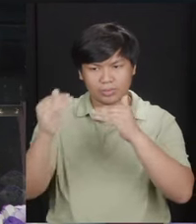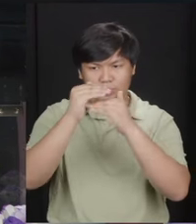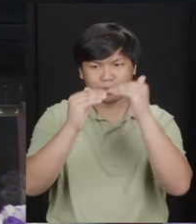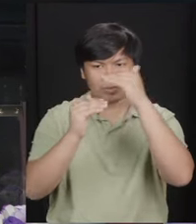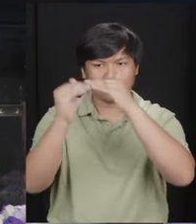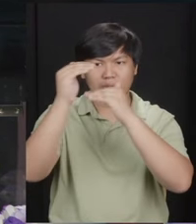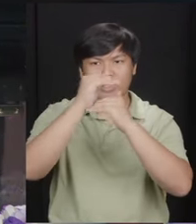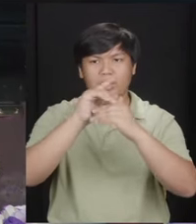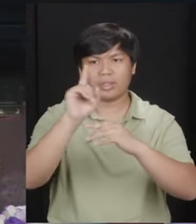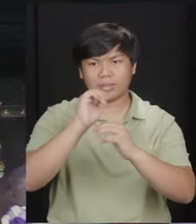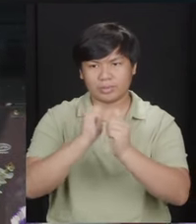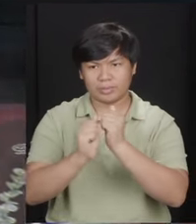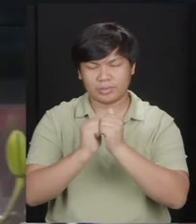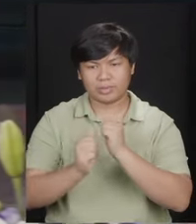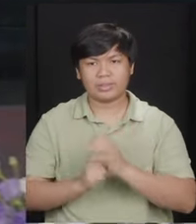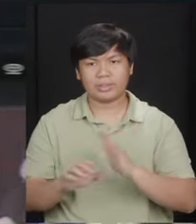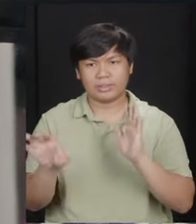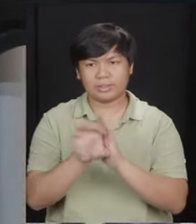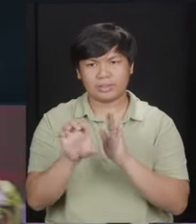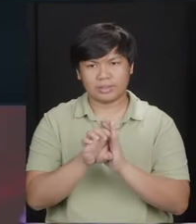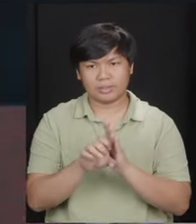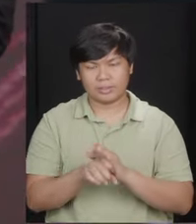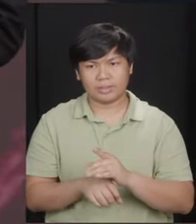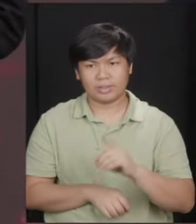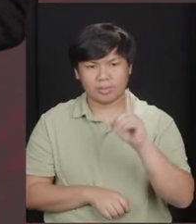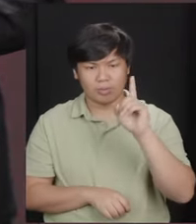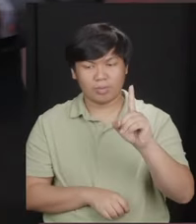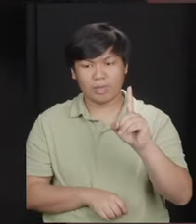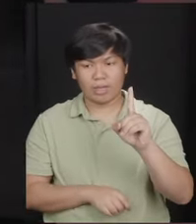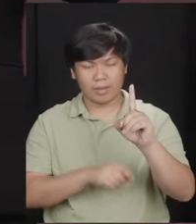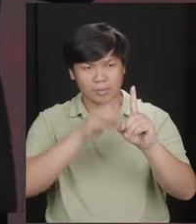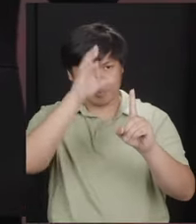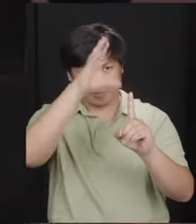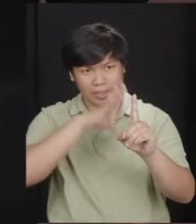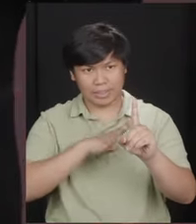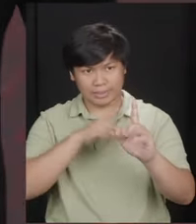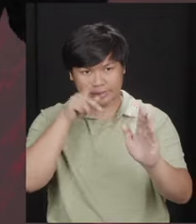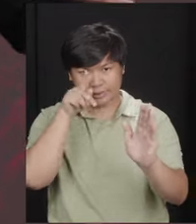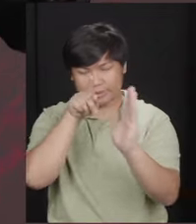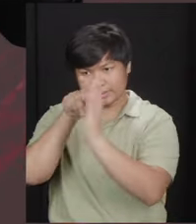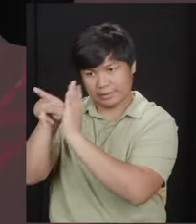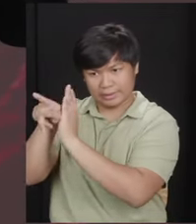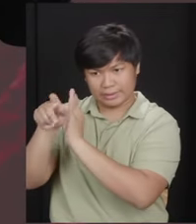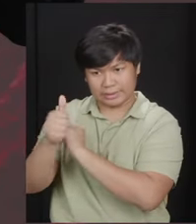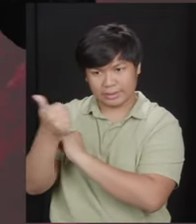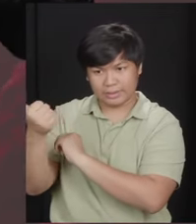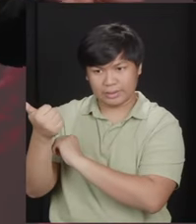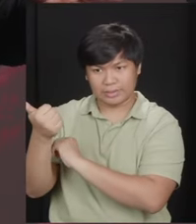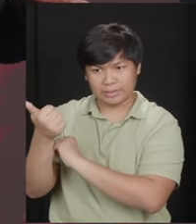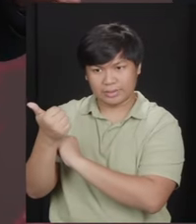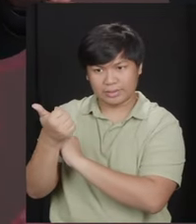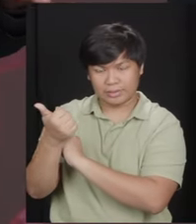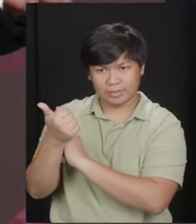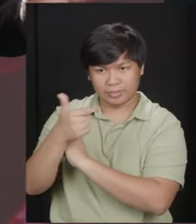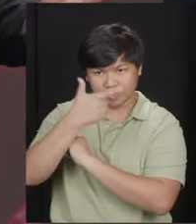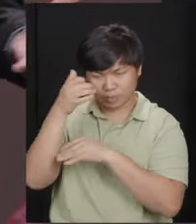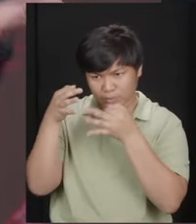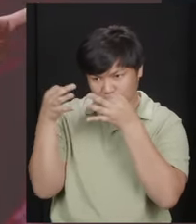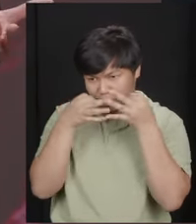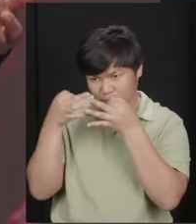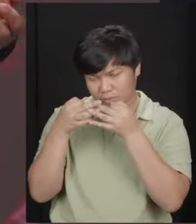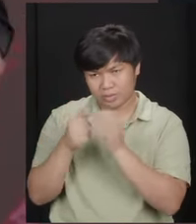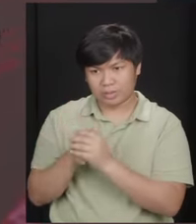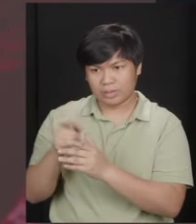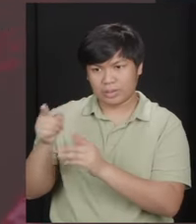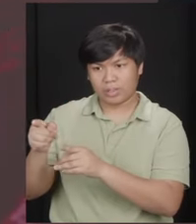is he talking about? For example, one gang would kill one member of the other gang, usually drug-related. This